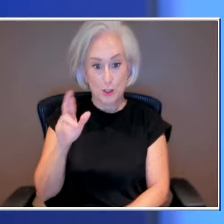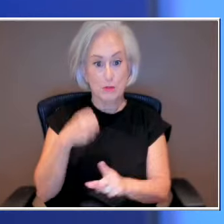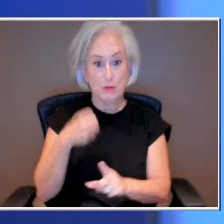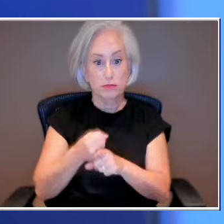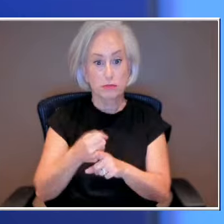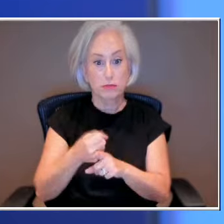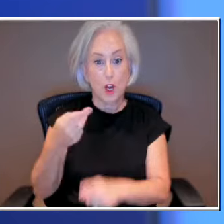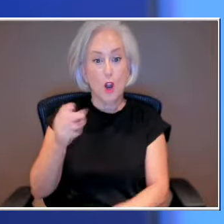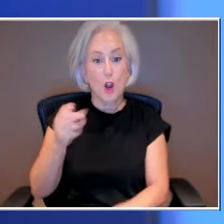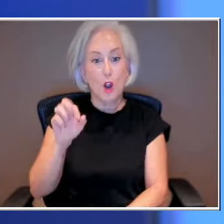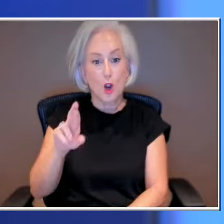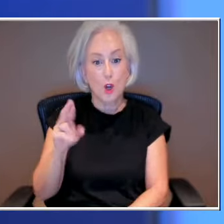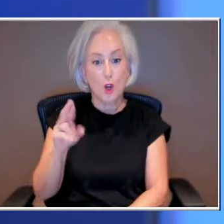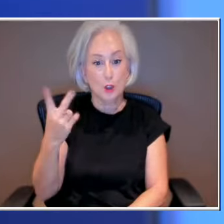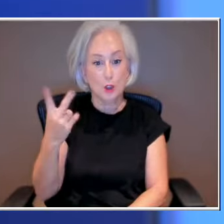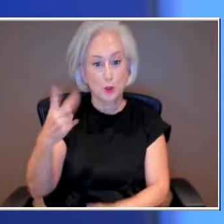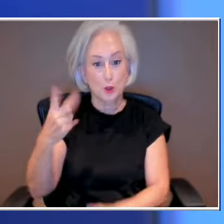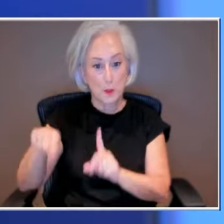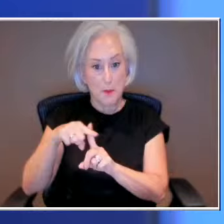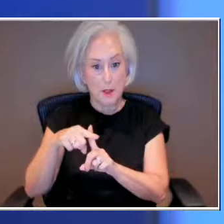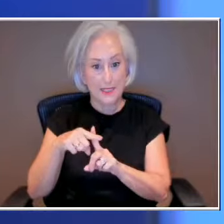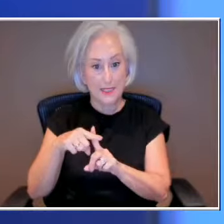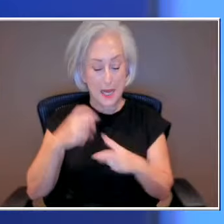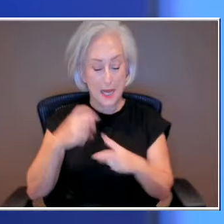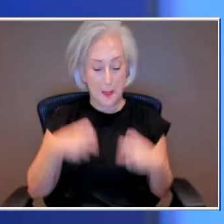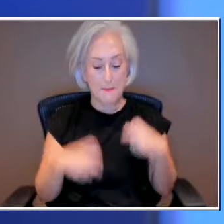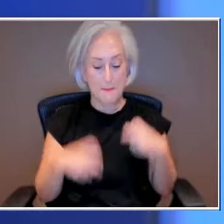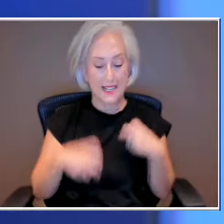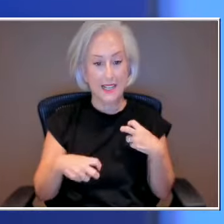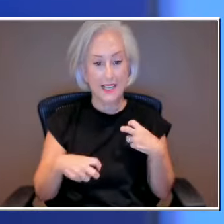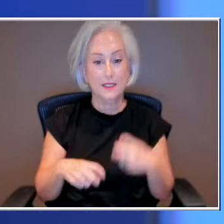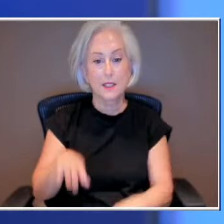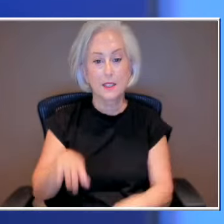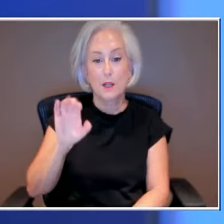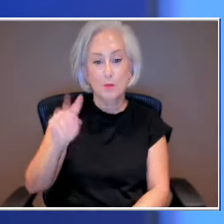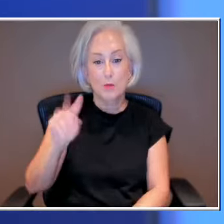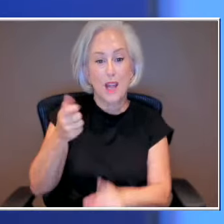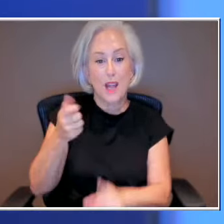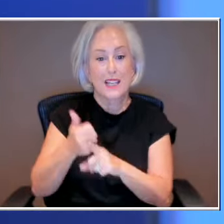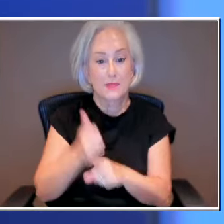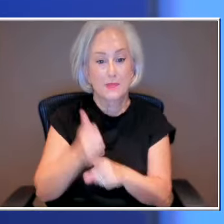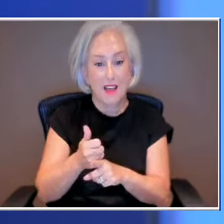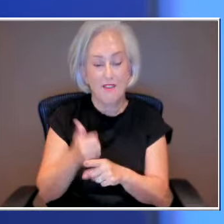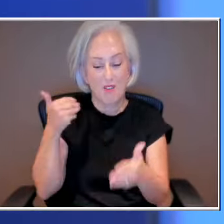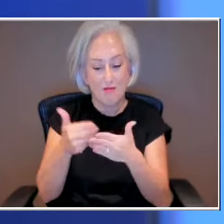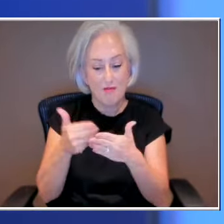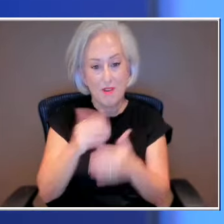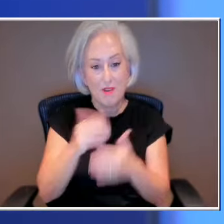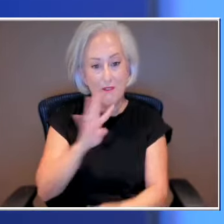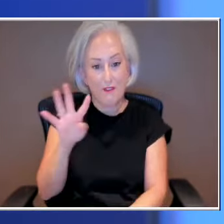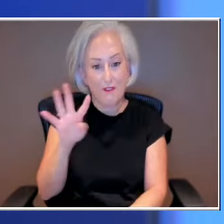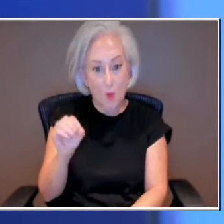metastatic. As Bret nears his 40th birthday, he is battling cancer once again. To understand Bret's journey